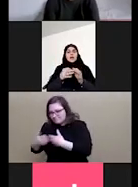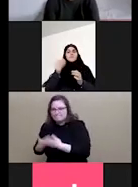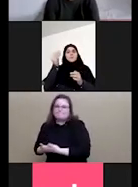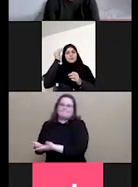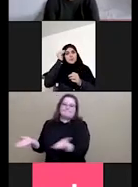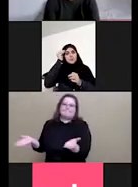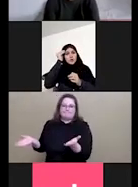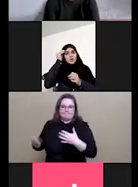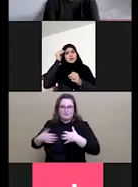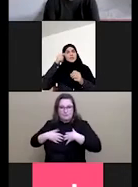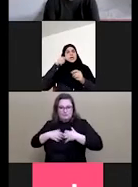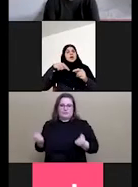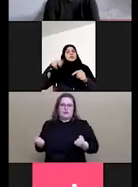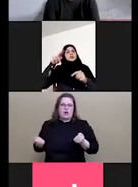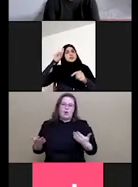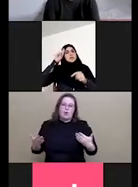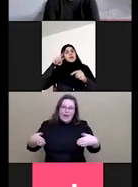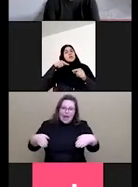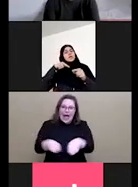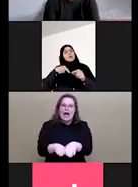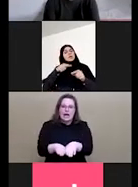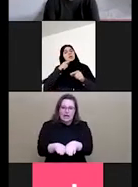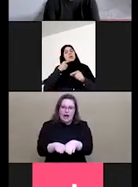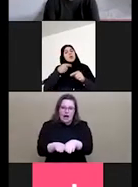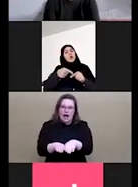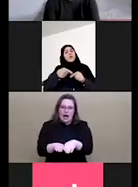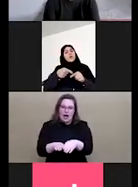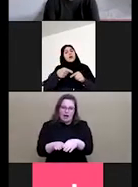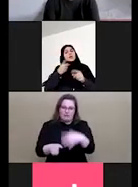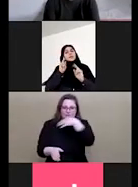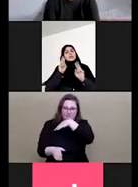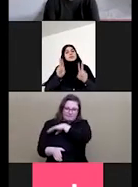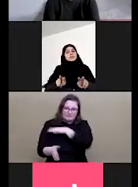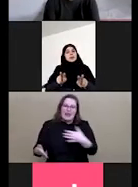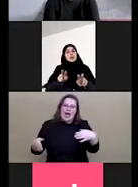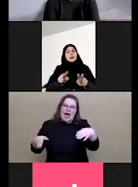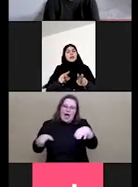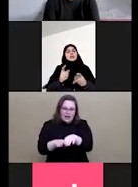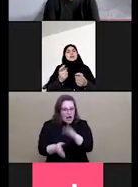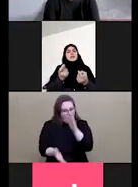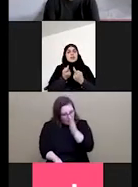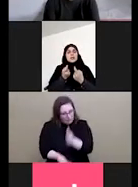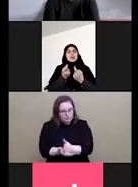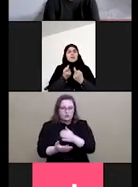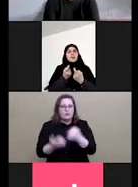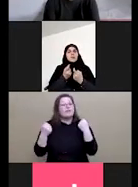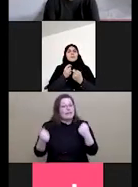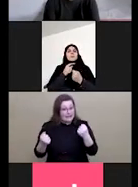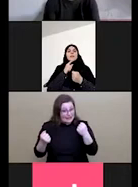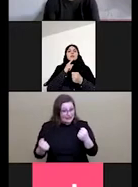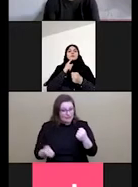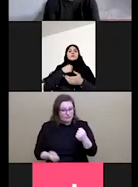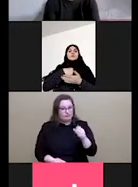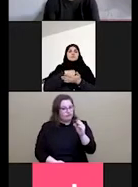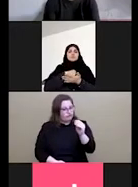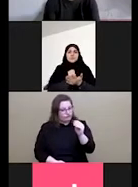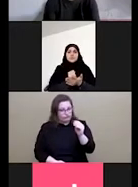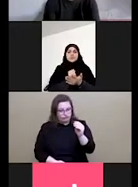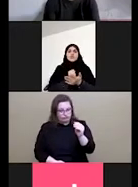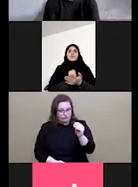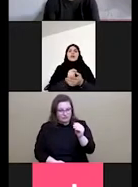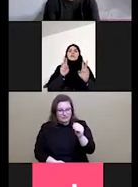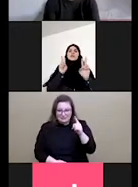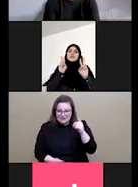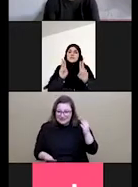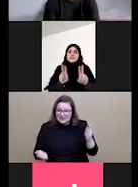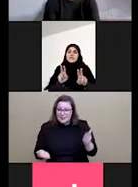to deal with the past in order to be able to move towards the future. But at the same time, it is,